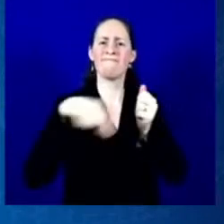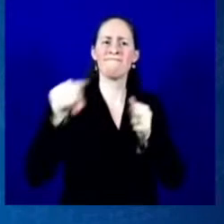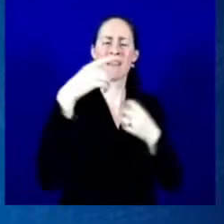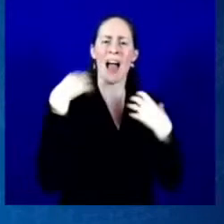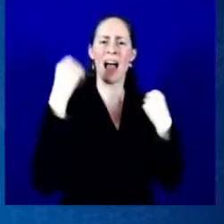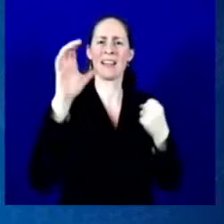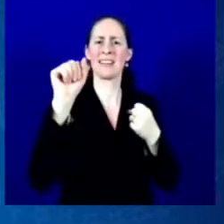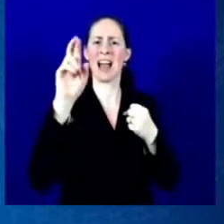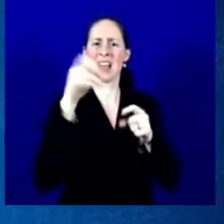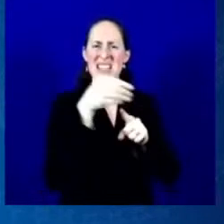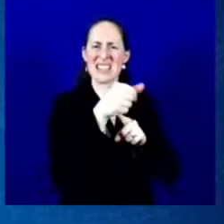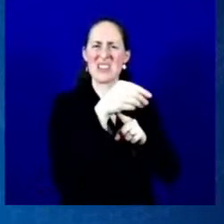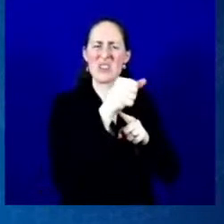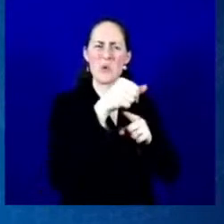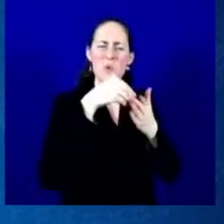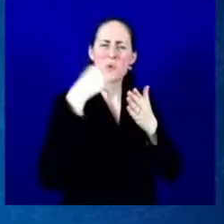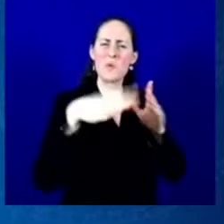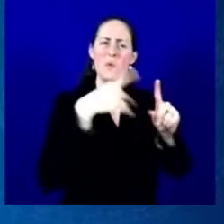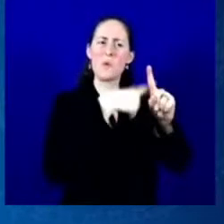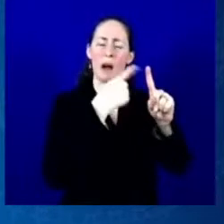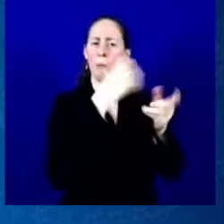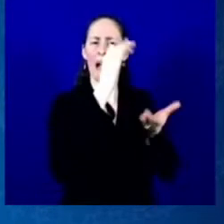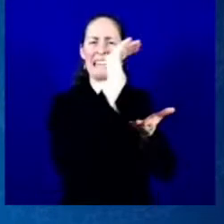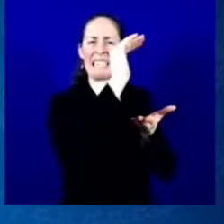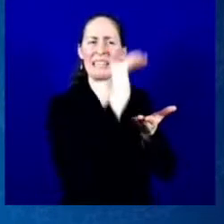I know that's really popular this side of the aisle.